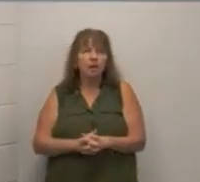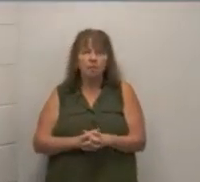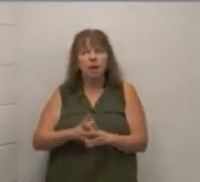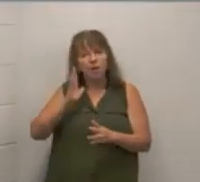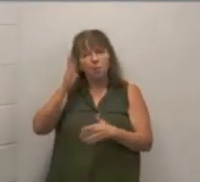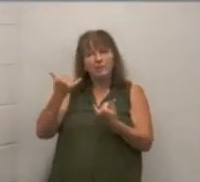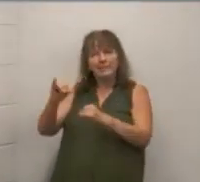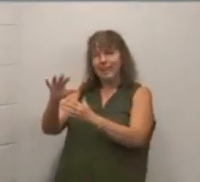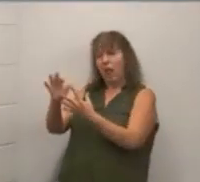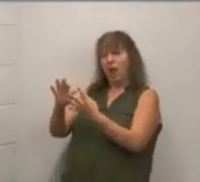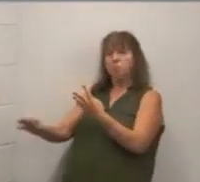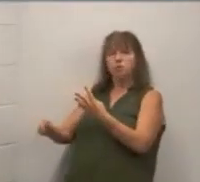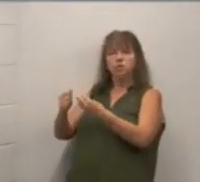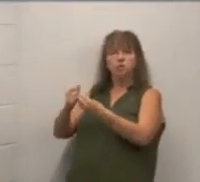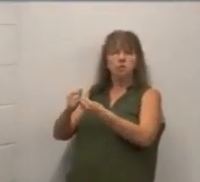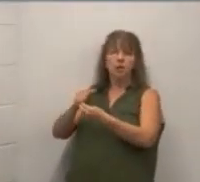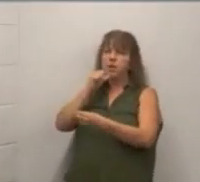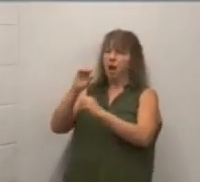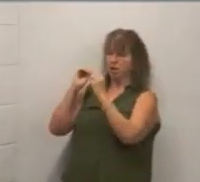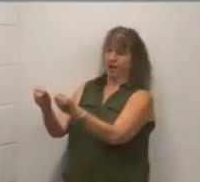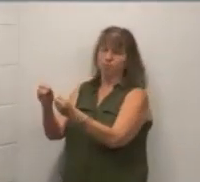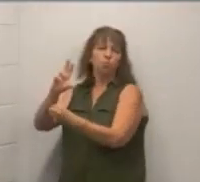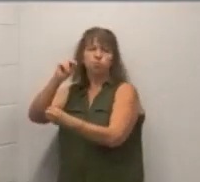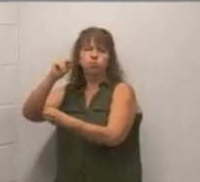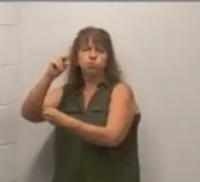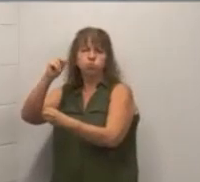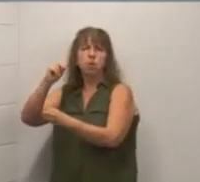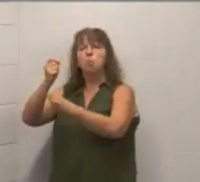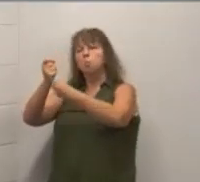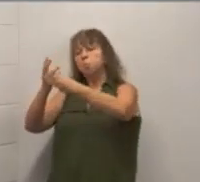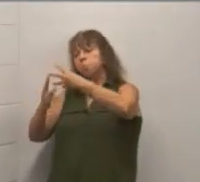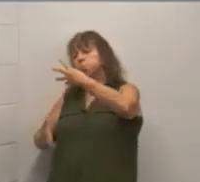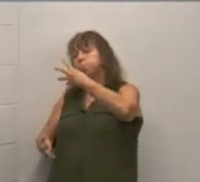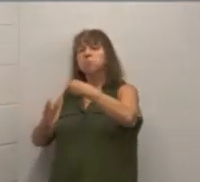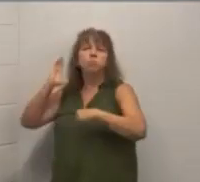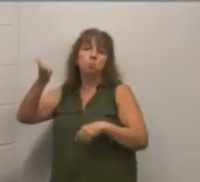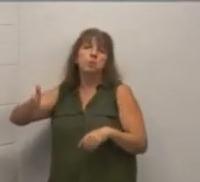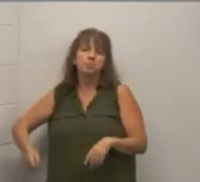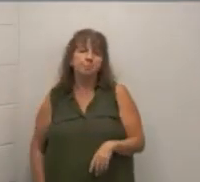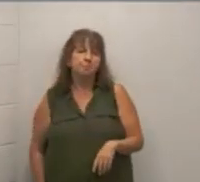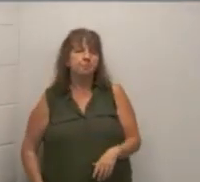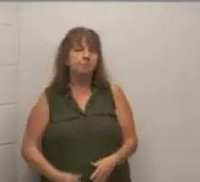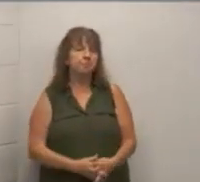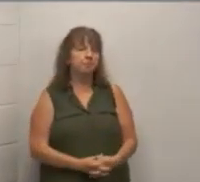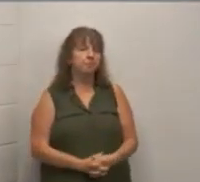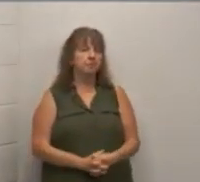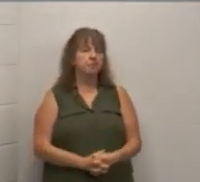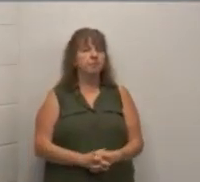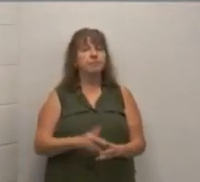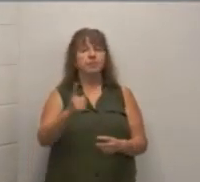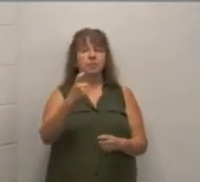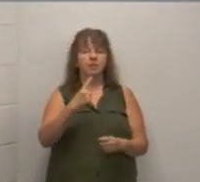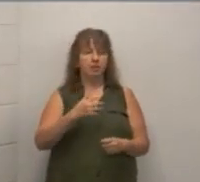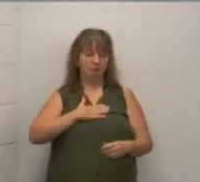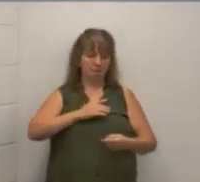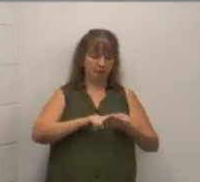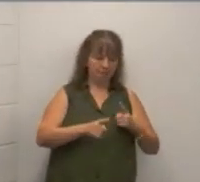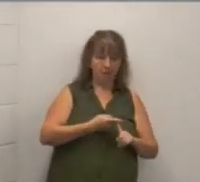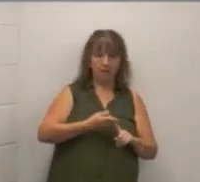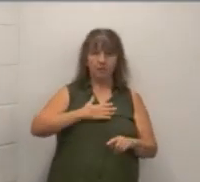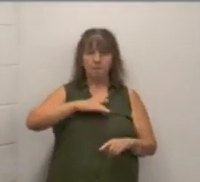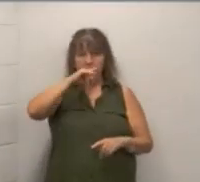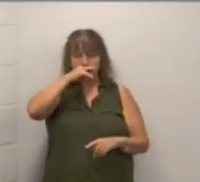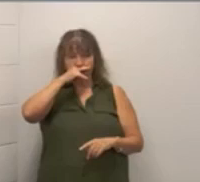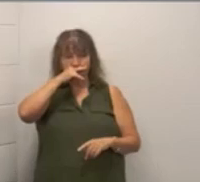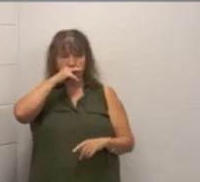options for students in that model. My friends and my kids are currently in